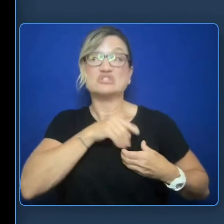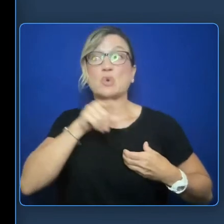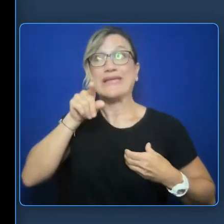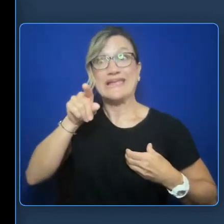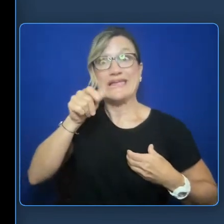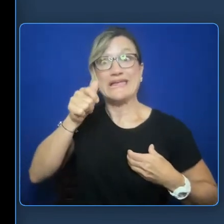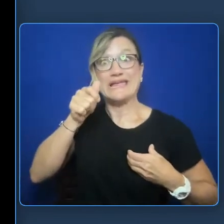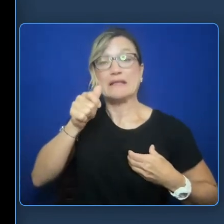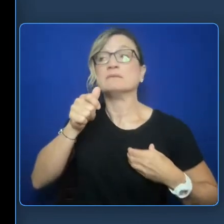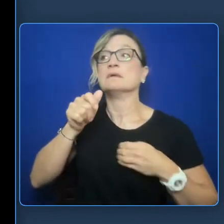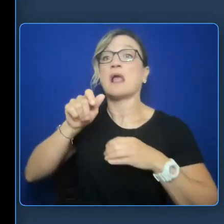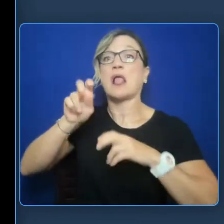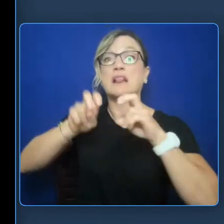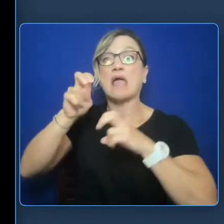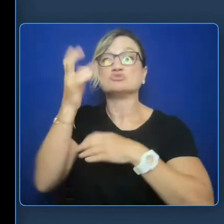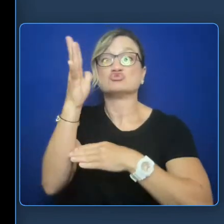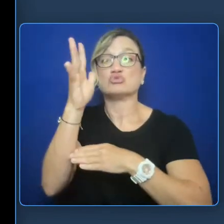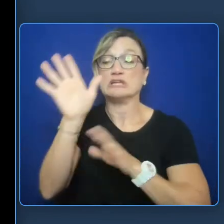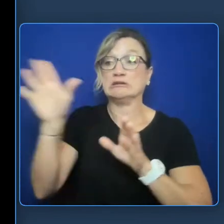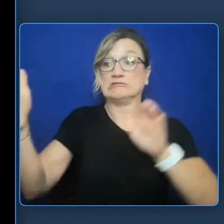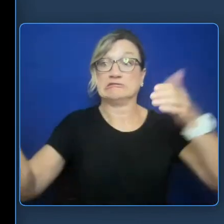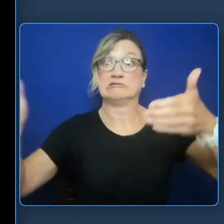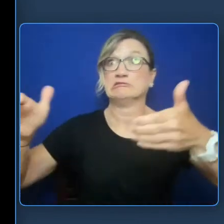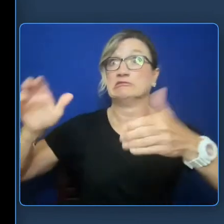trunk, Muhammad climbs.